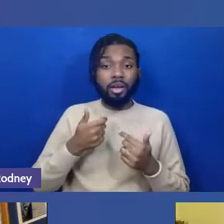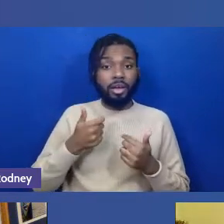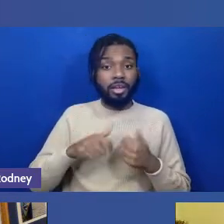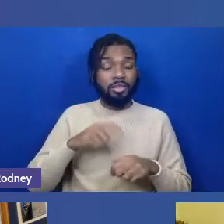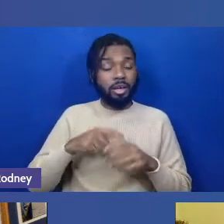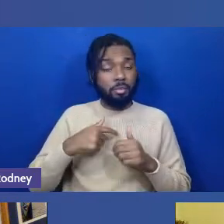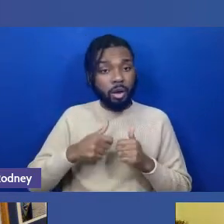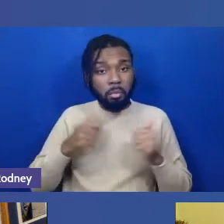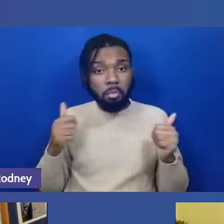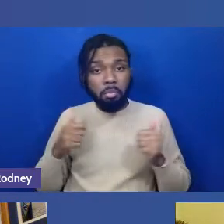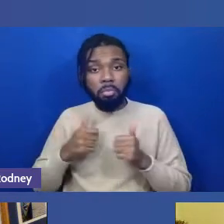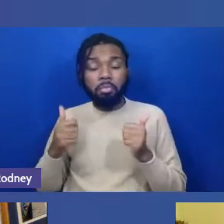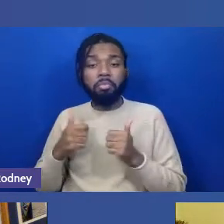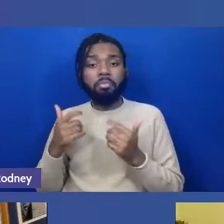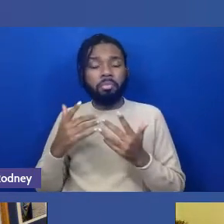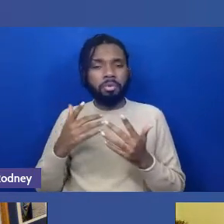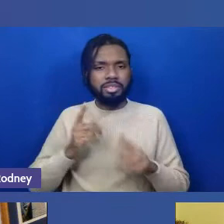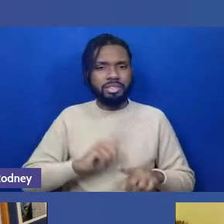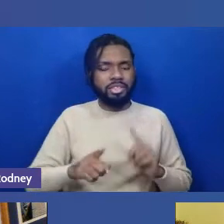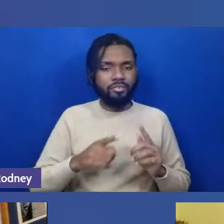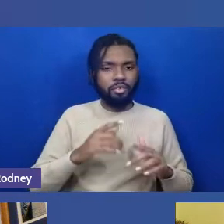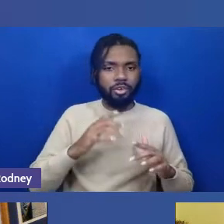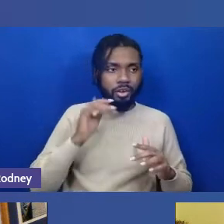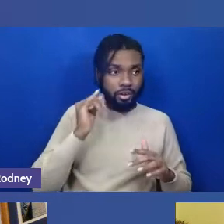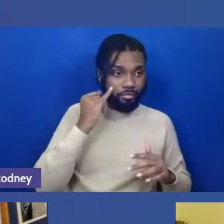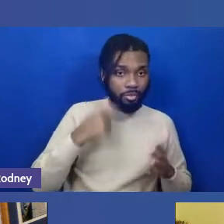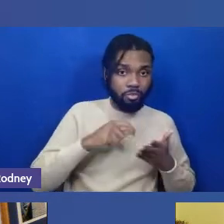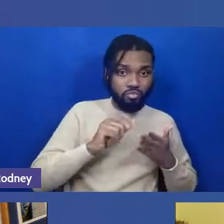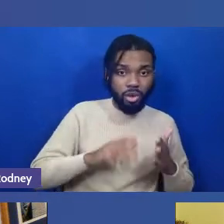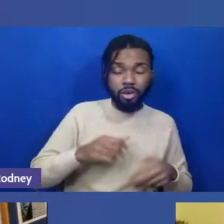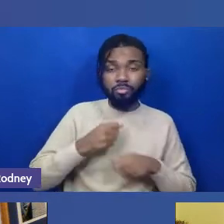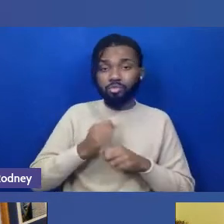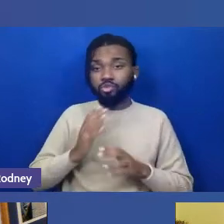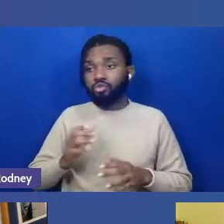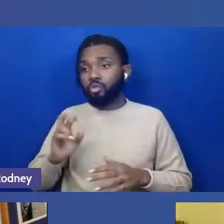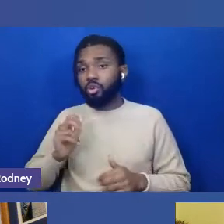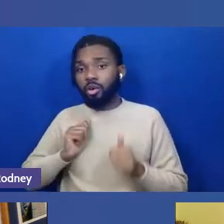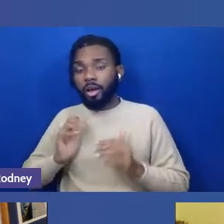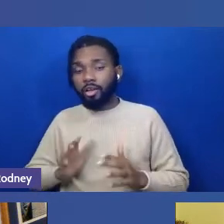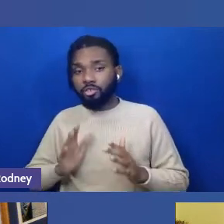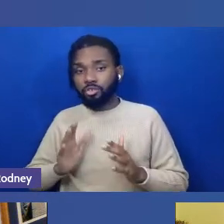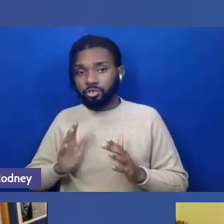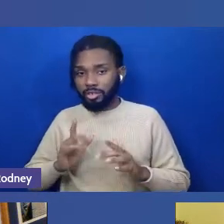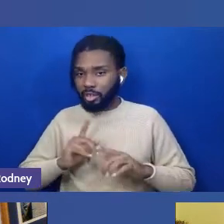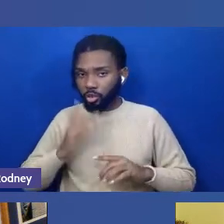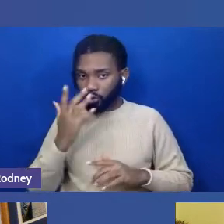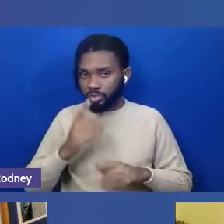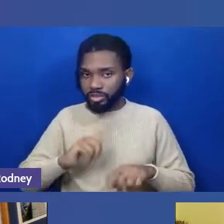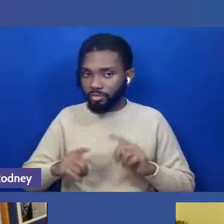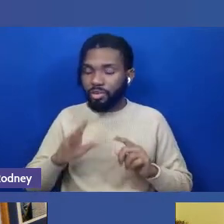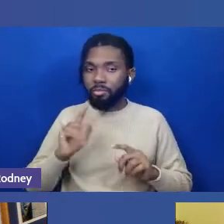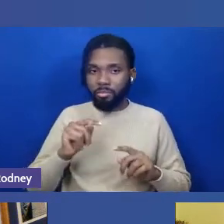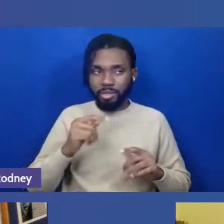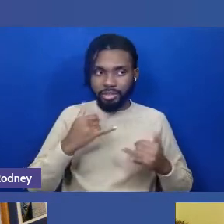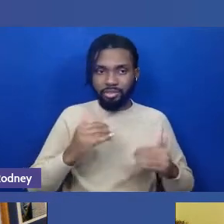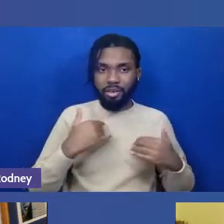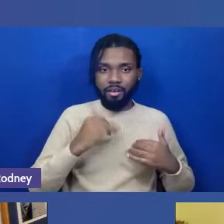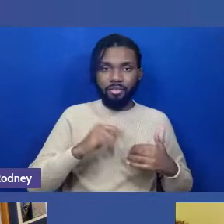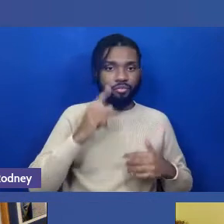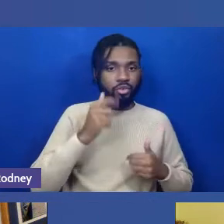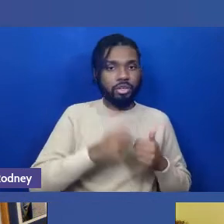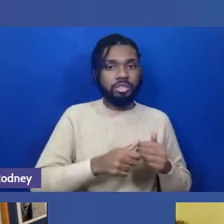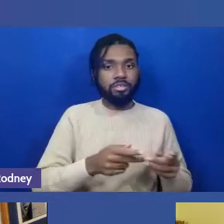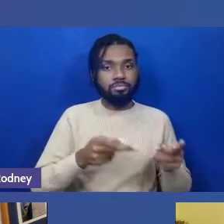if you're a director, if you're a writer, if you're a performer, if you're a producer, but it exists in all of those spaces. And so you really need to be able to